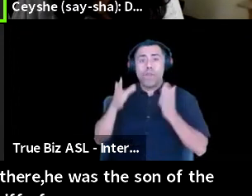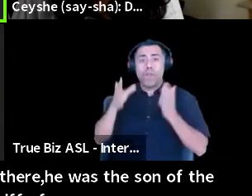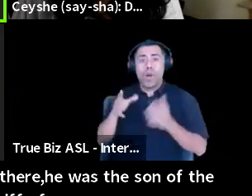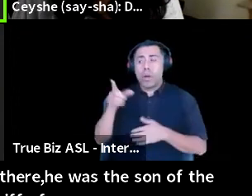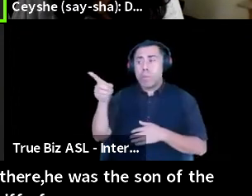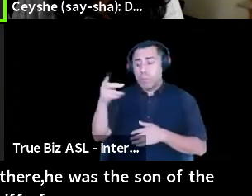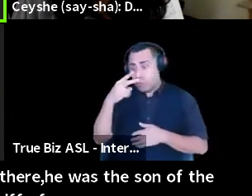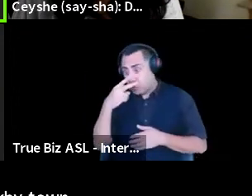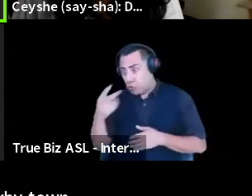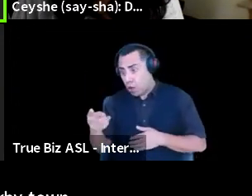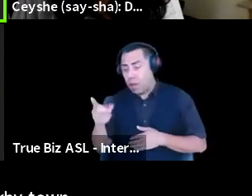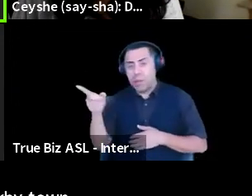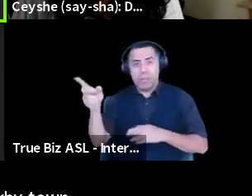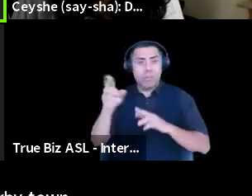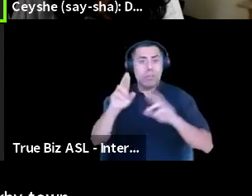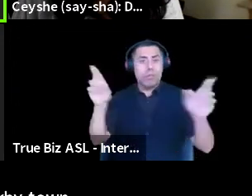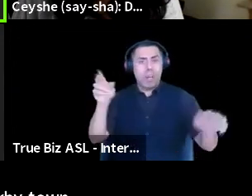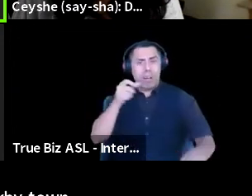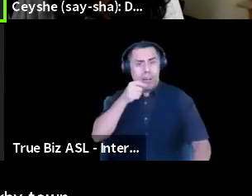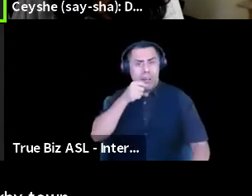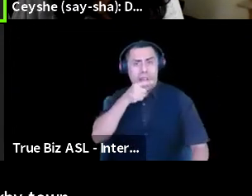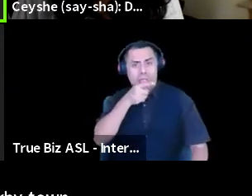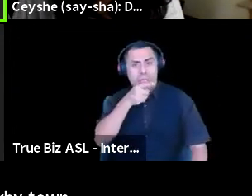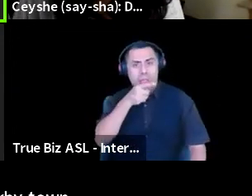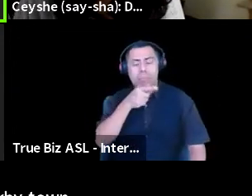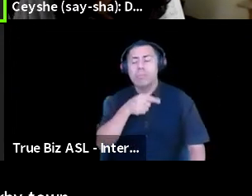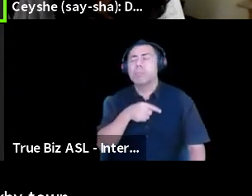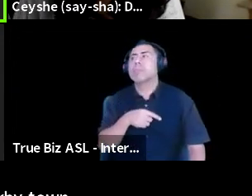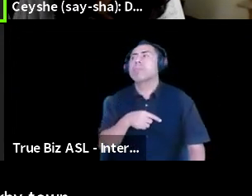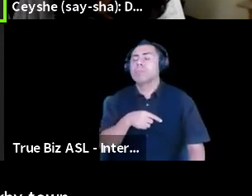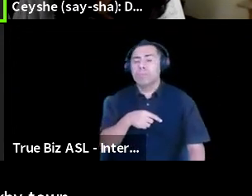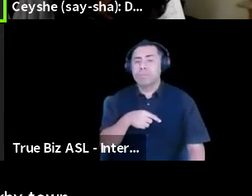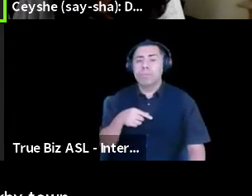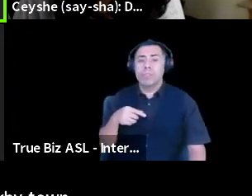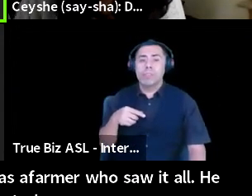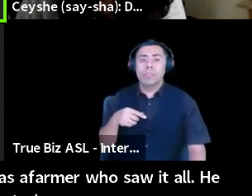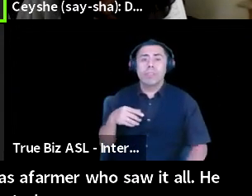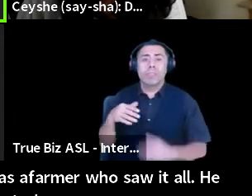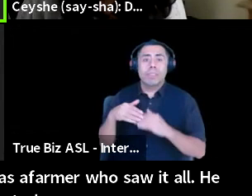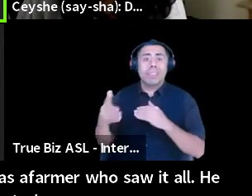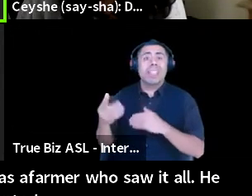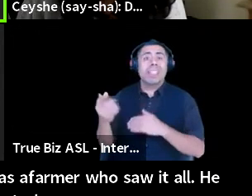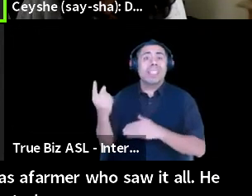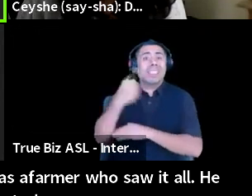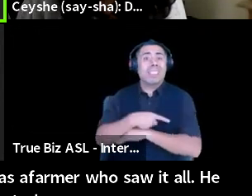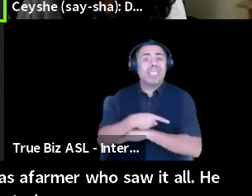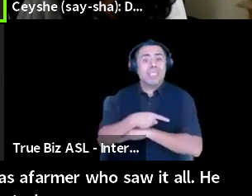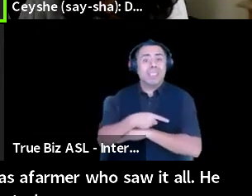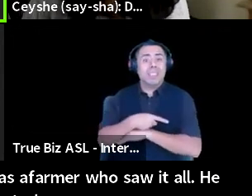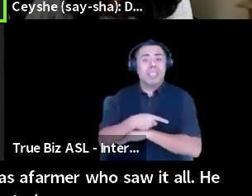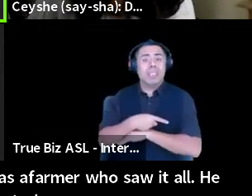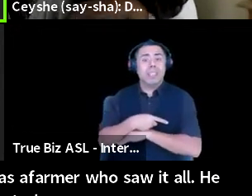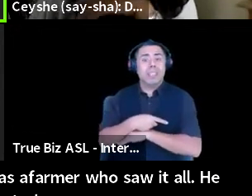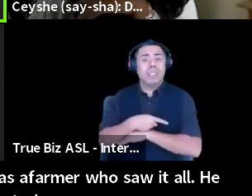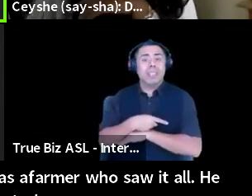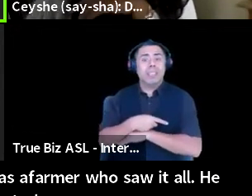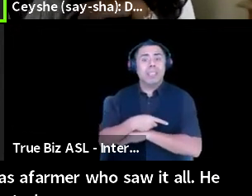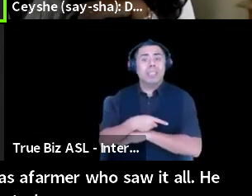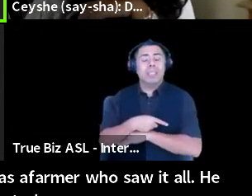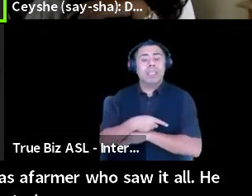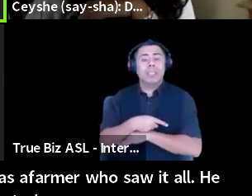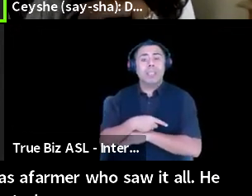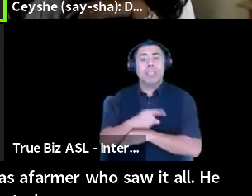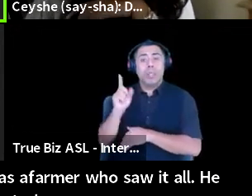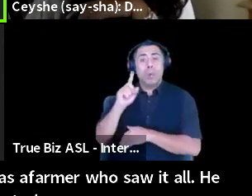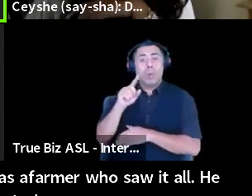know, tell what had happened. Well, the day after, that whole road was paved where he was